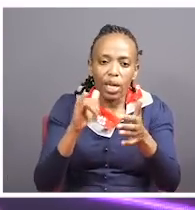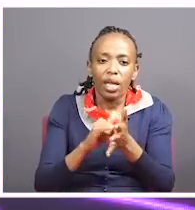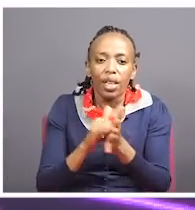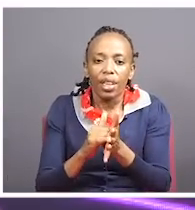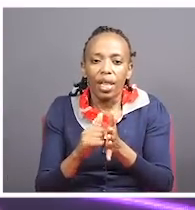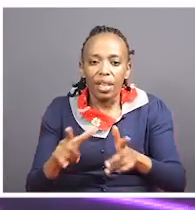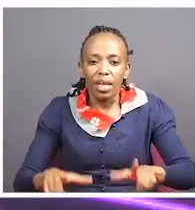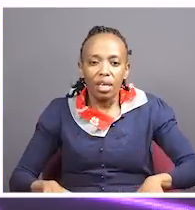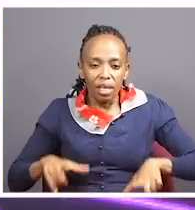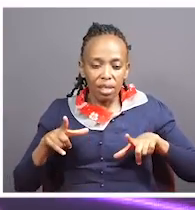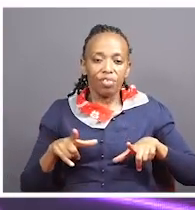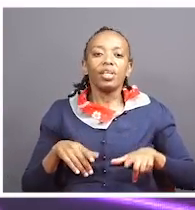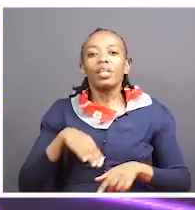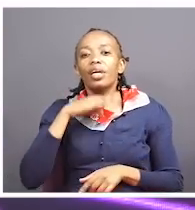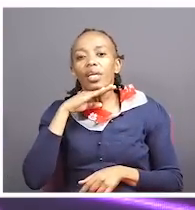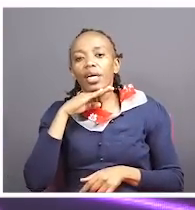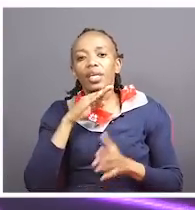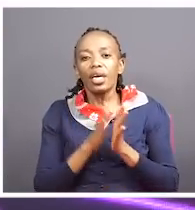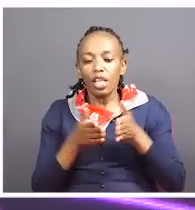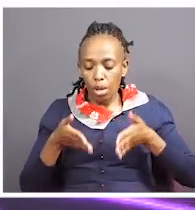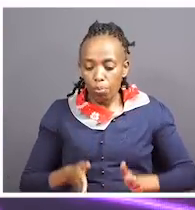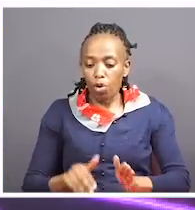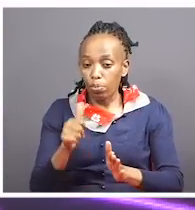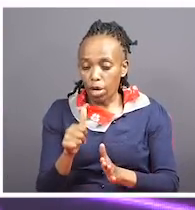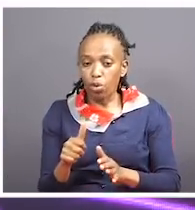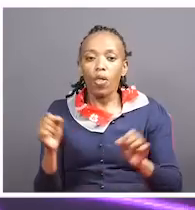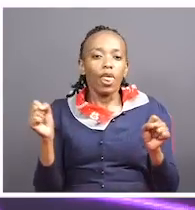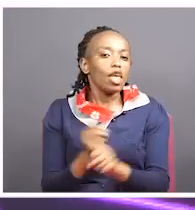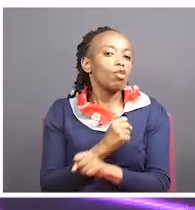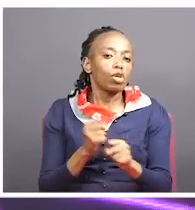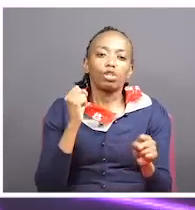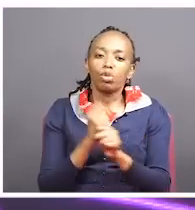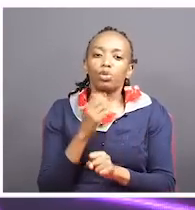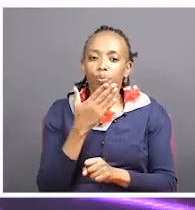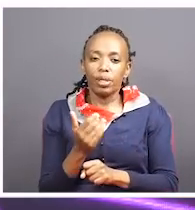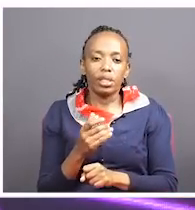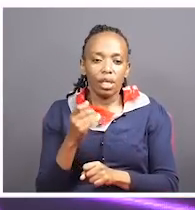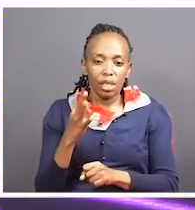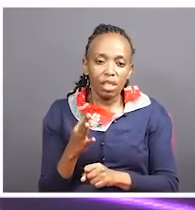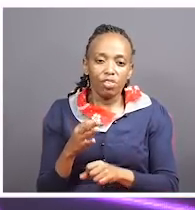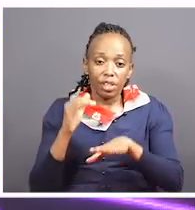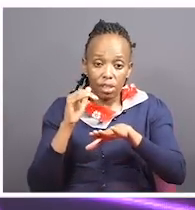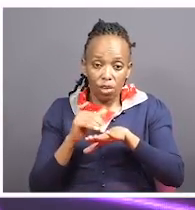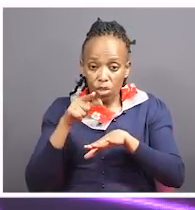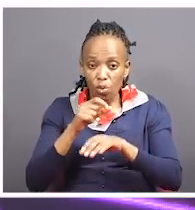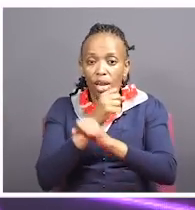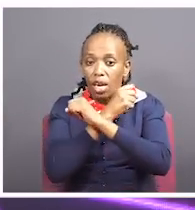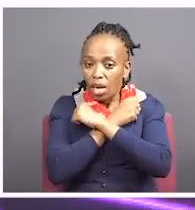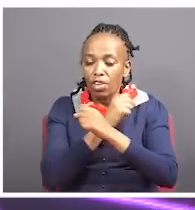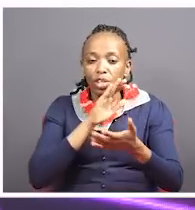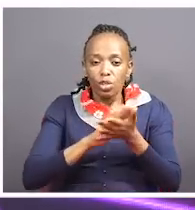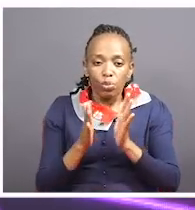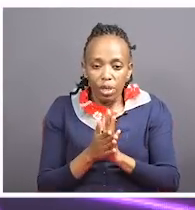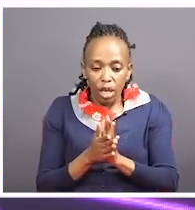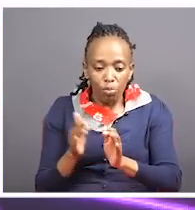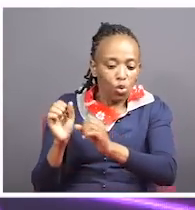well that the living, the dead, and the unborn could not do it better. If it falls upon your lot to be a